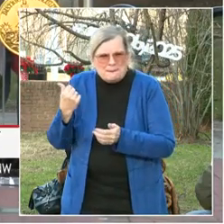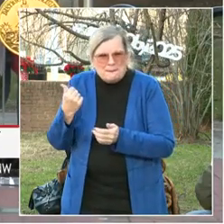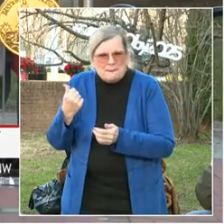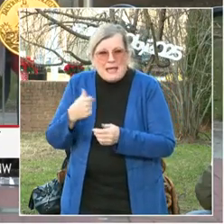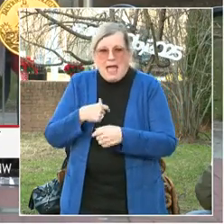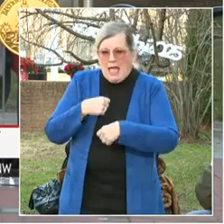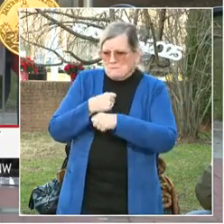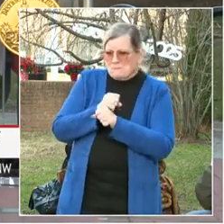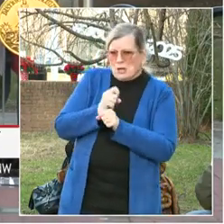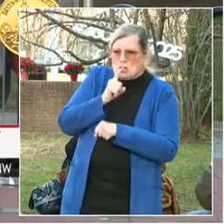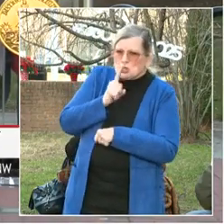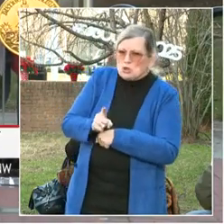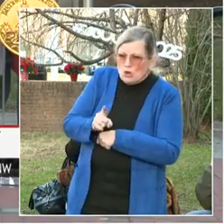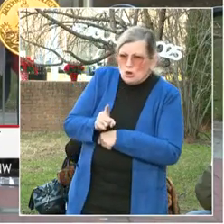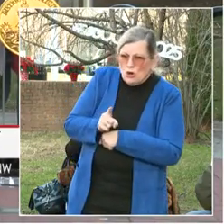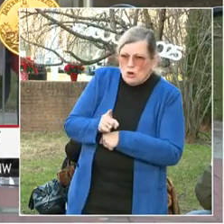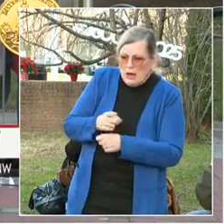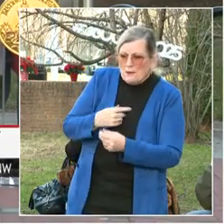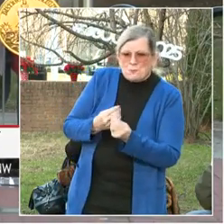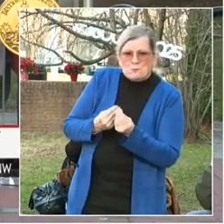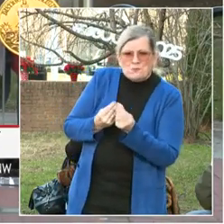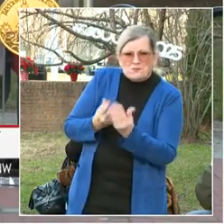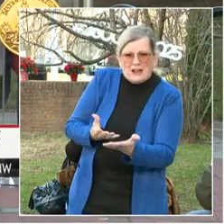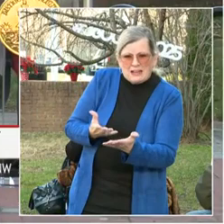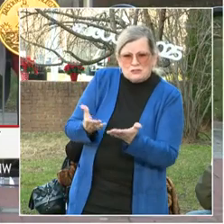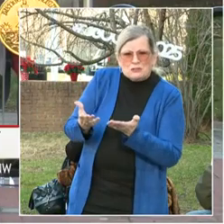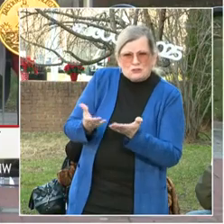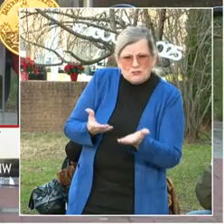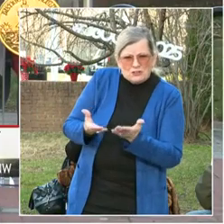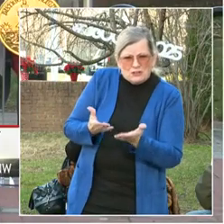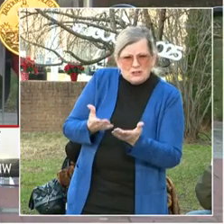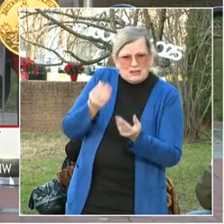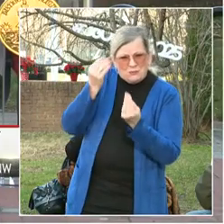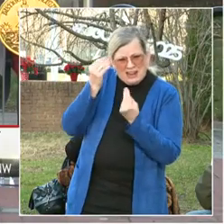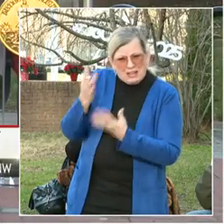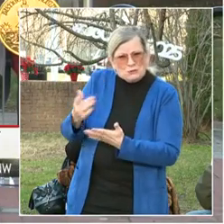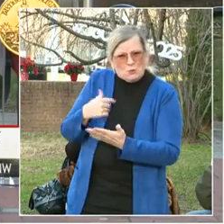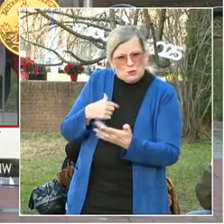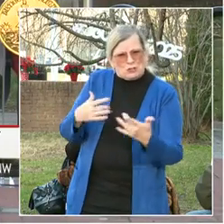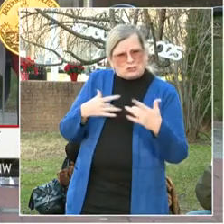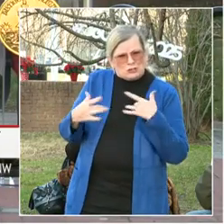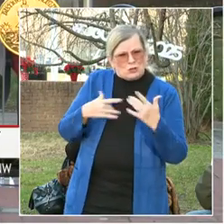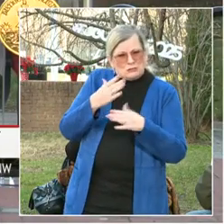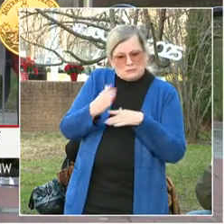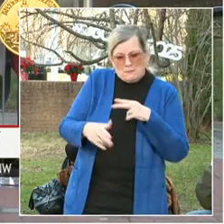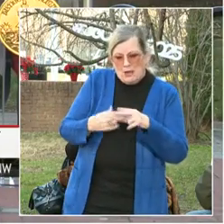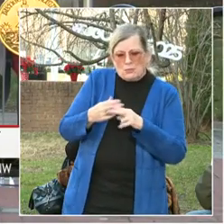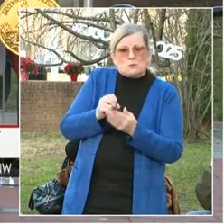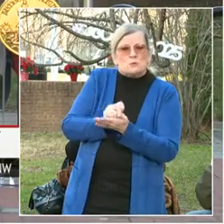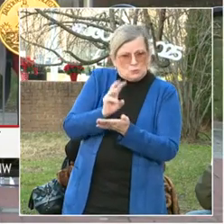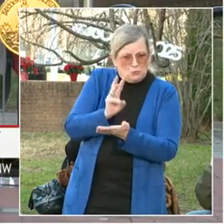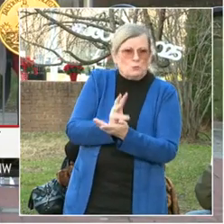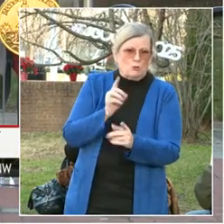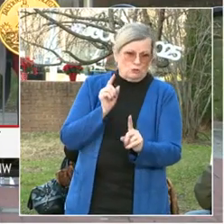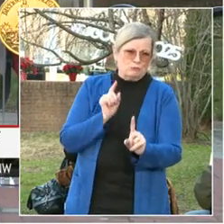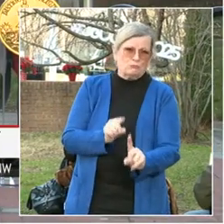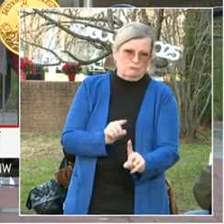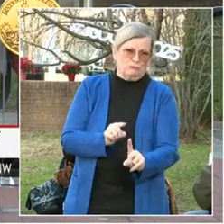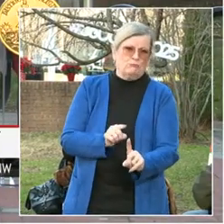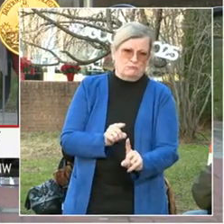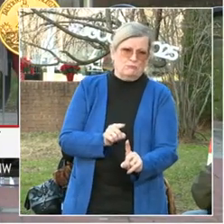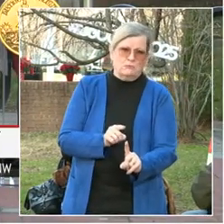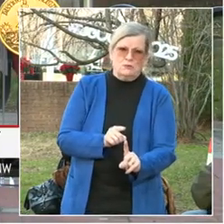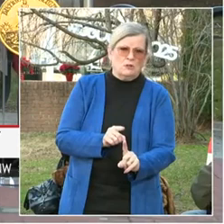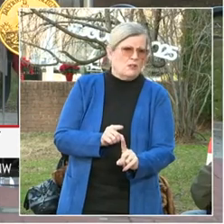causing disturbances. And we're very concerned that the social workers, and I'm a social worker, are nowhere helping these